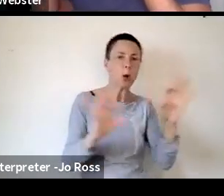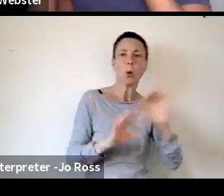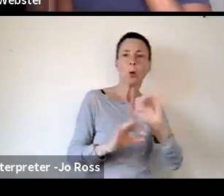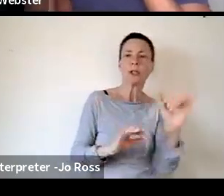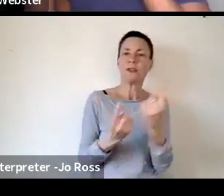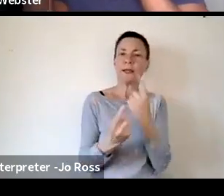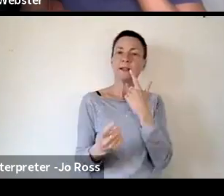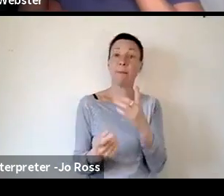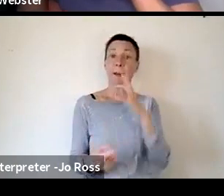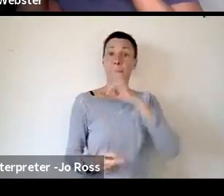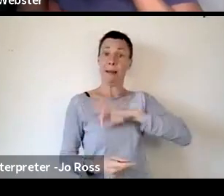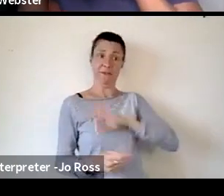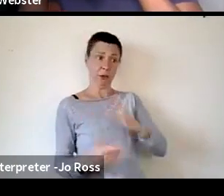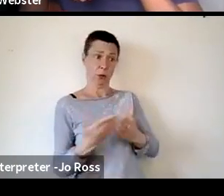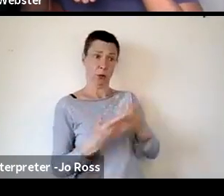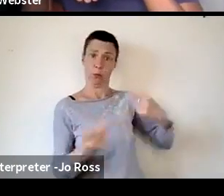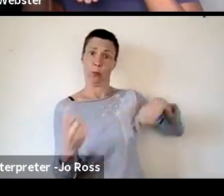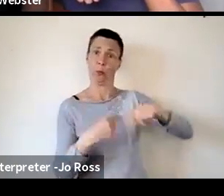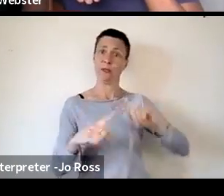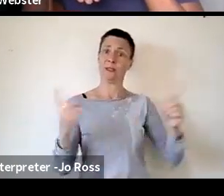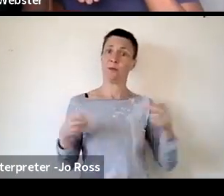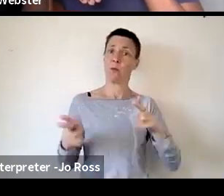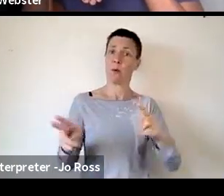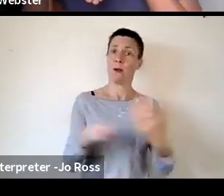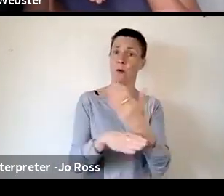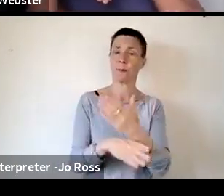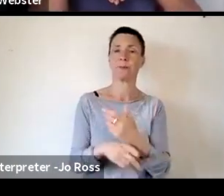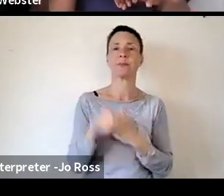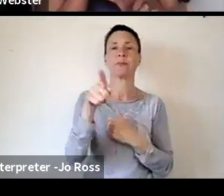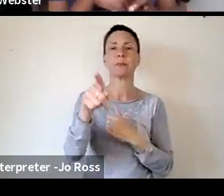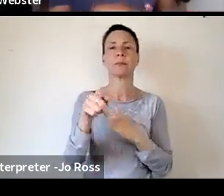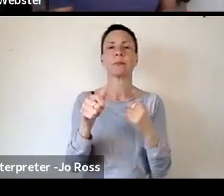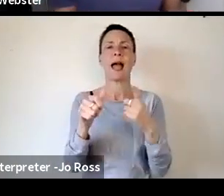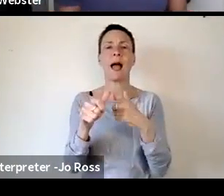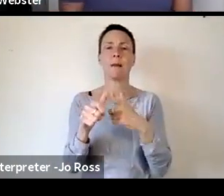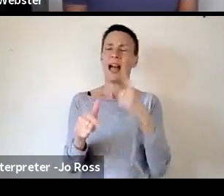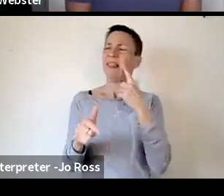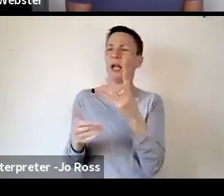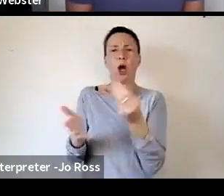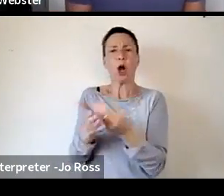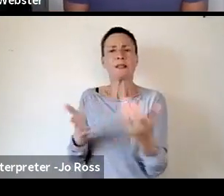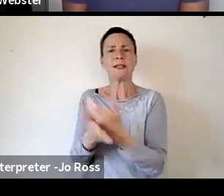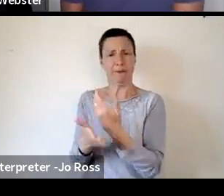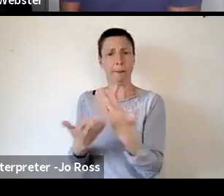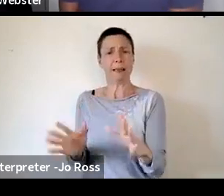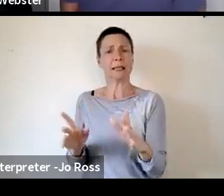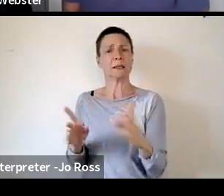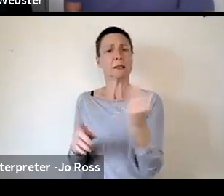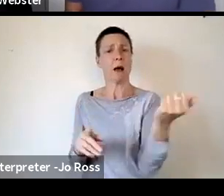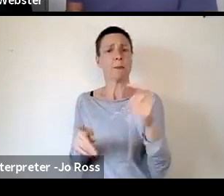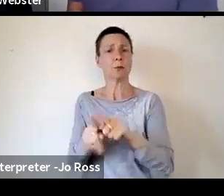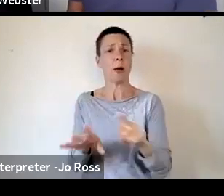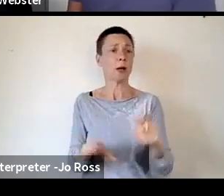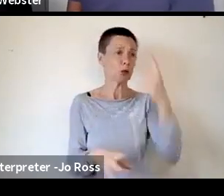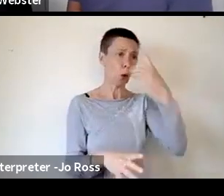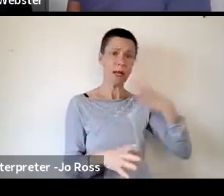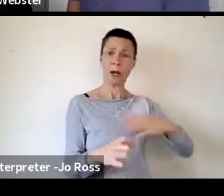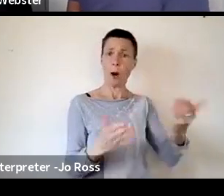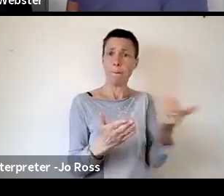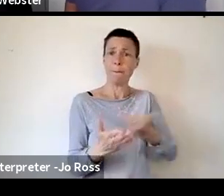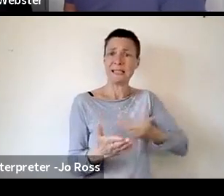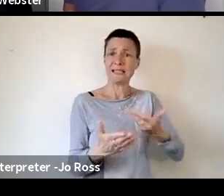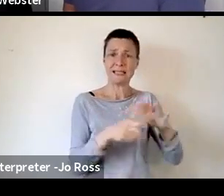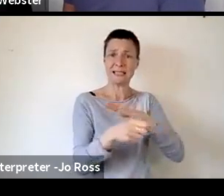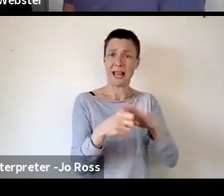I think it's also kind of been more cost efficient in some ways. So some of these things should be adapted just on a business line